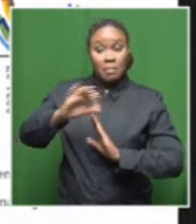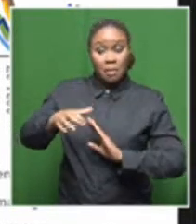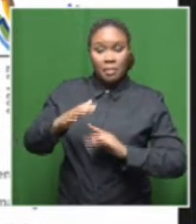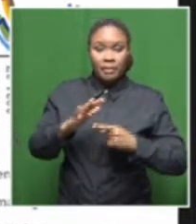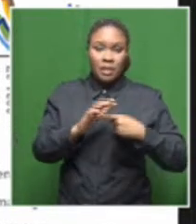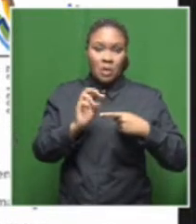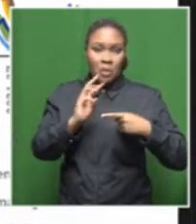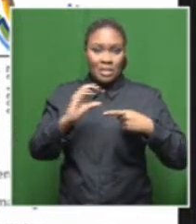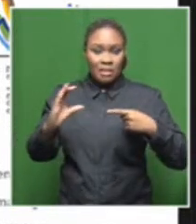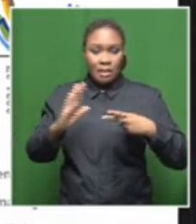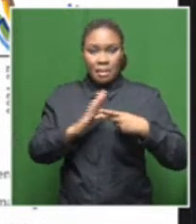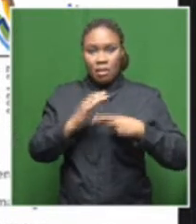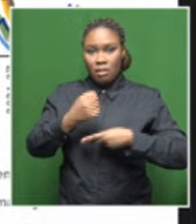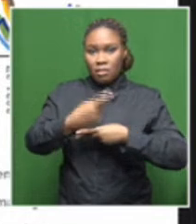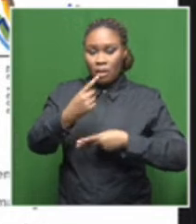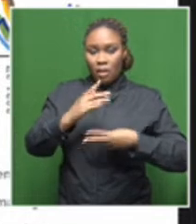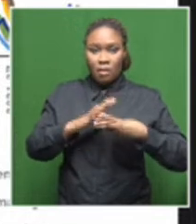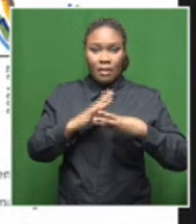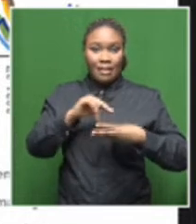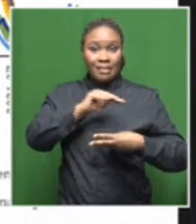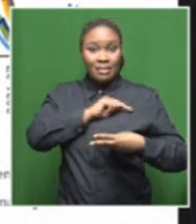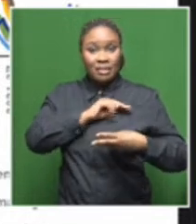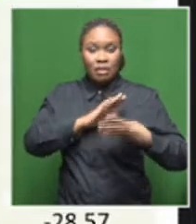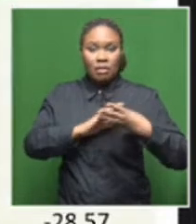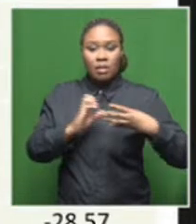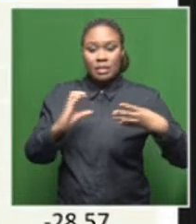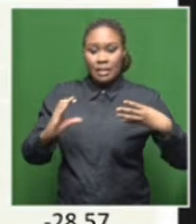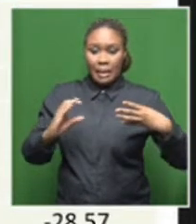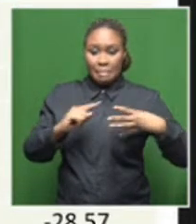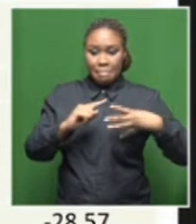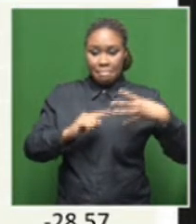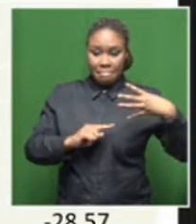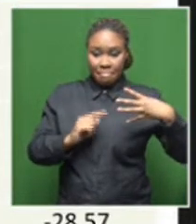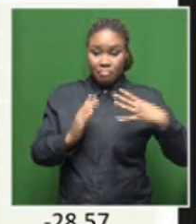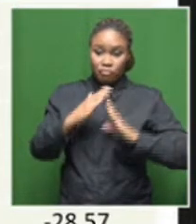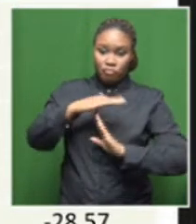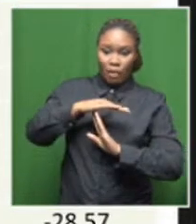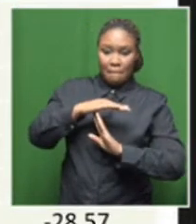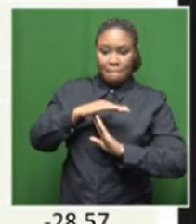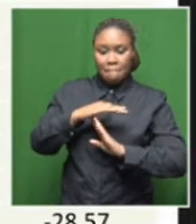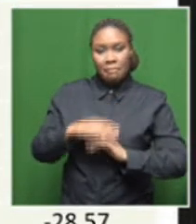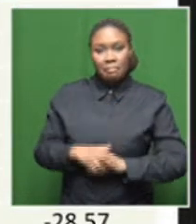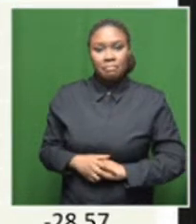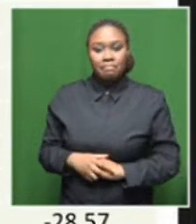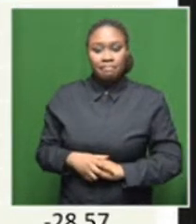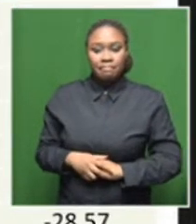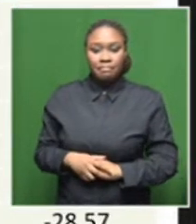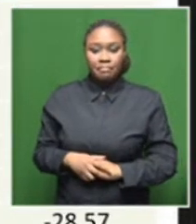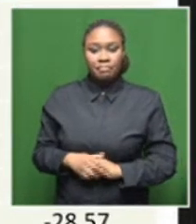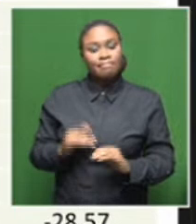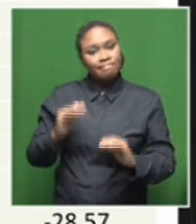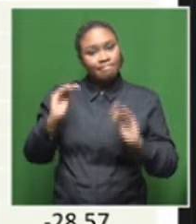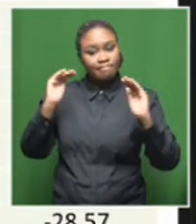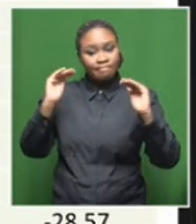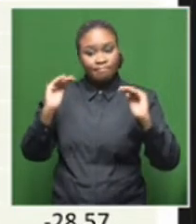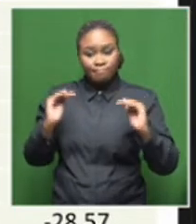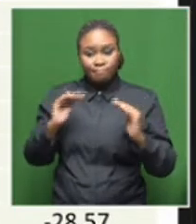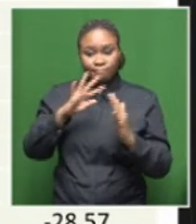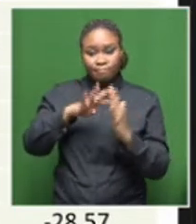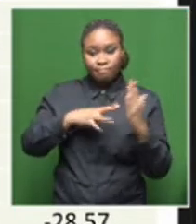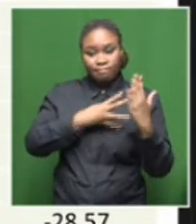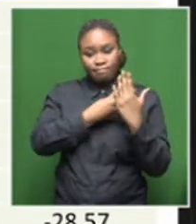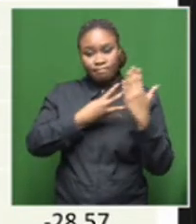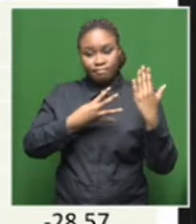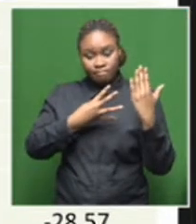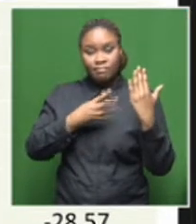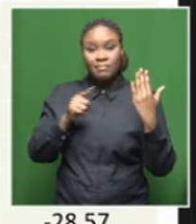Gauteng, KwaZulu-Natal, and Eastern Cape. So this is just comparing the daily average of